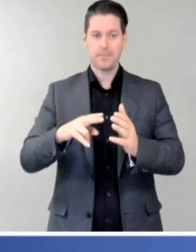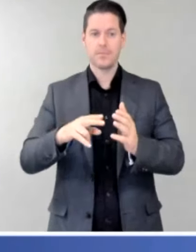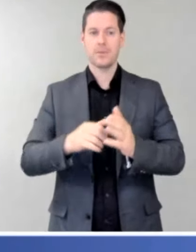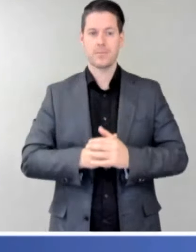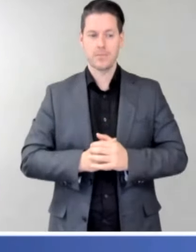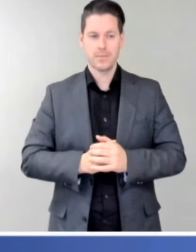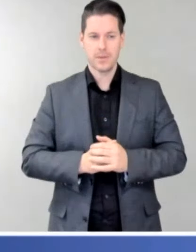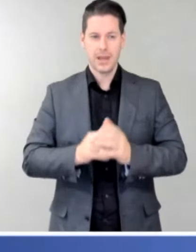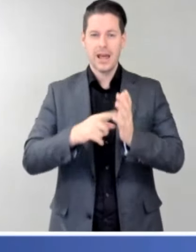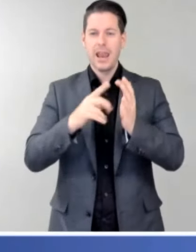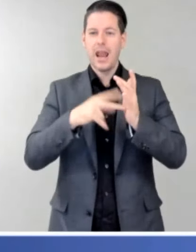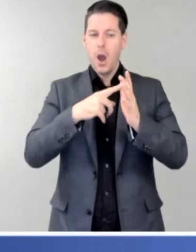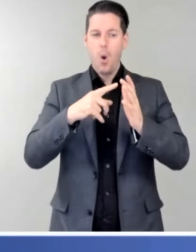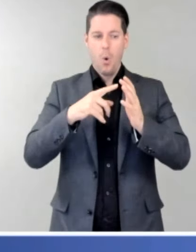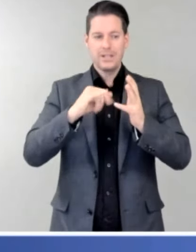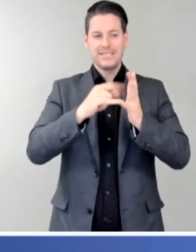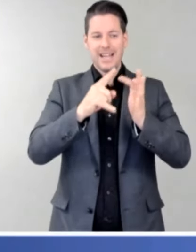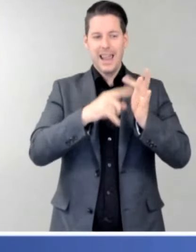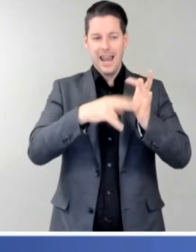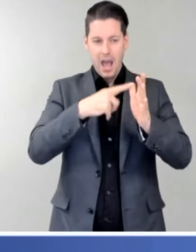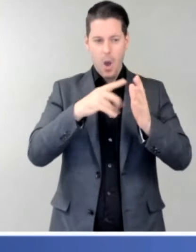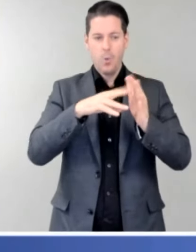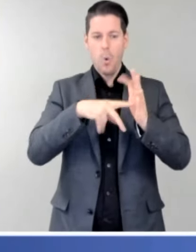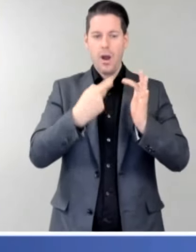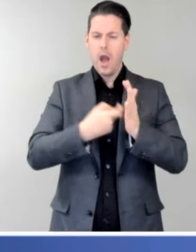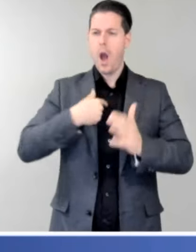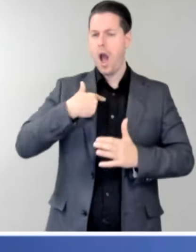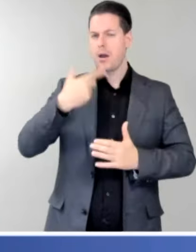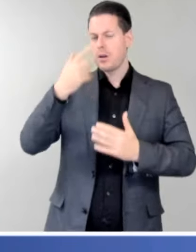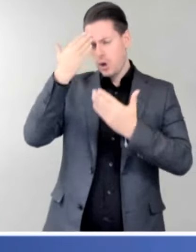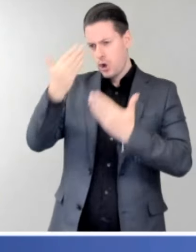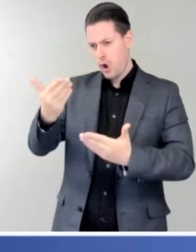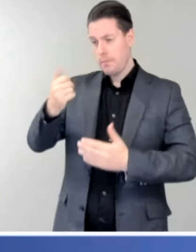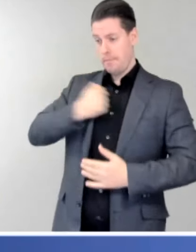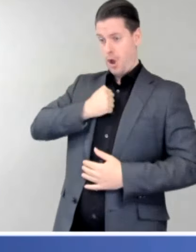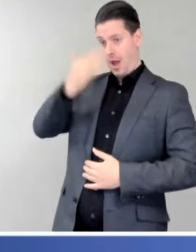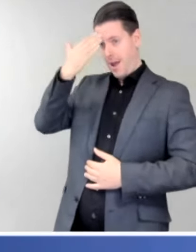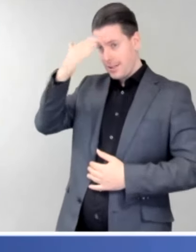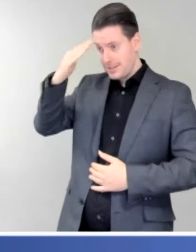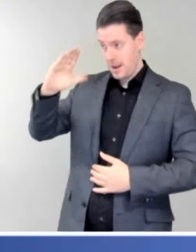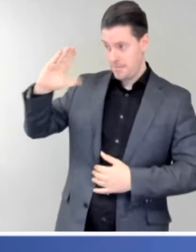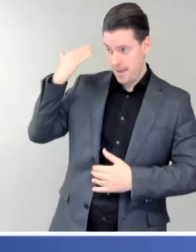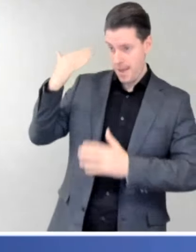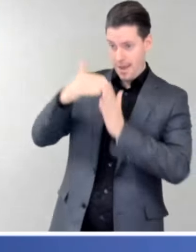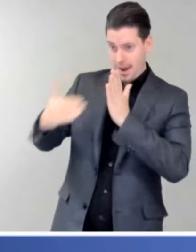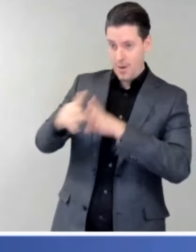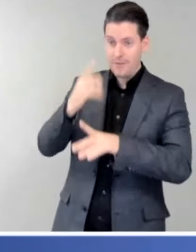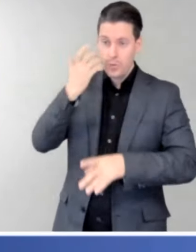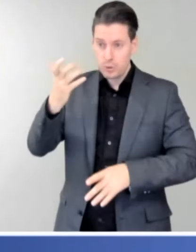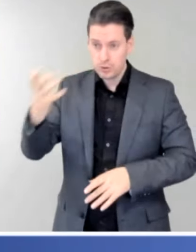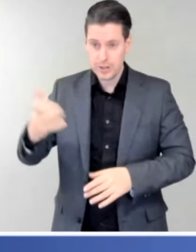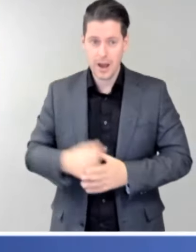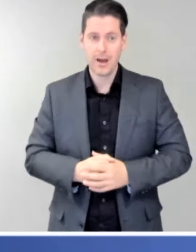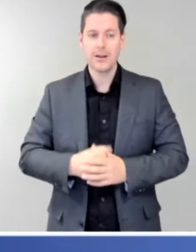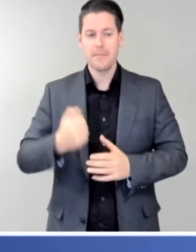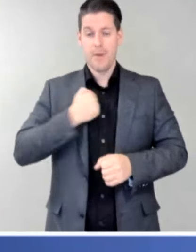like to first start by acknowledging my elders, the Ngunnawal elders, and pay respect to my elders past, present and future. I'd also like to acknowledge the recent passing of my